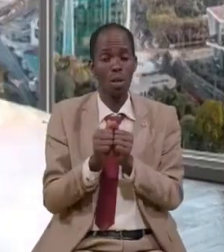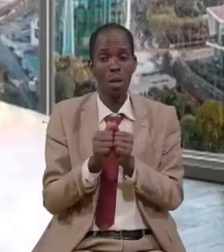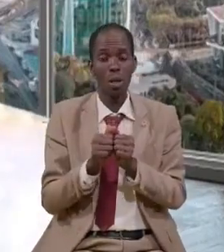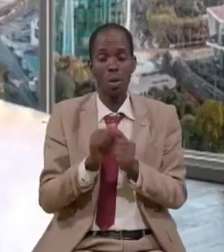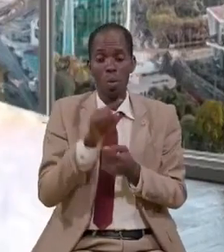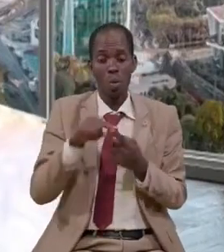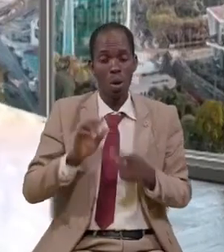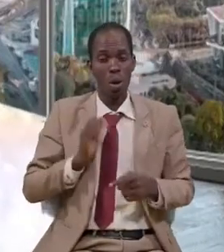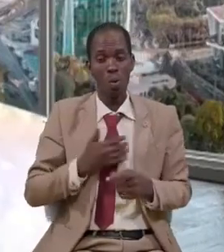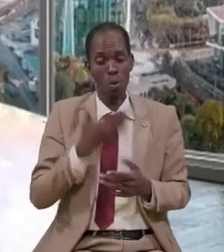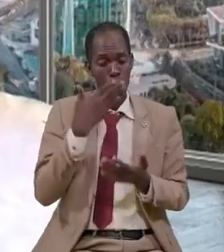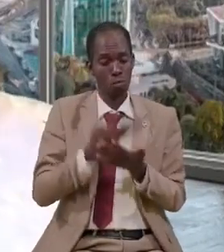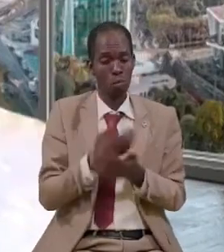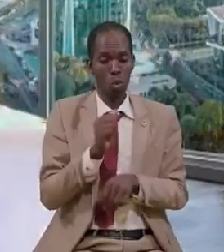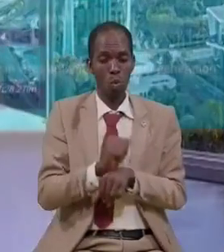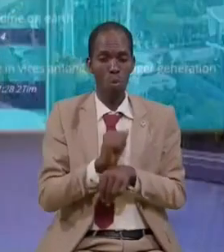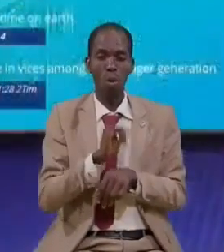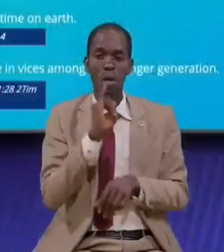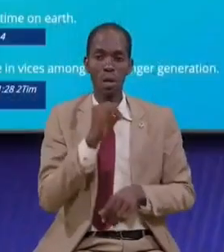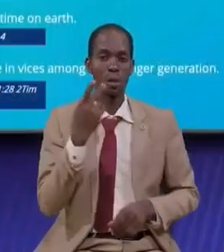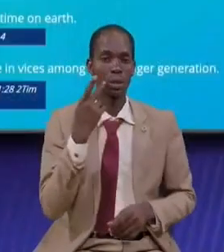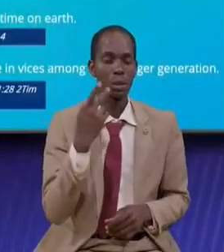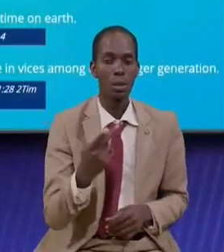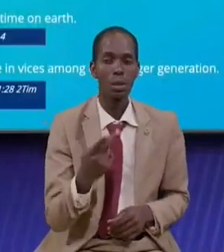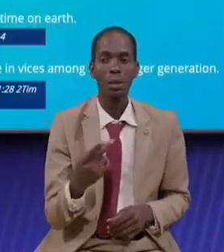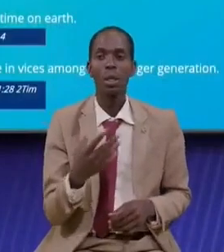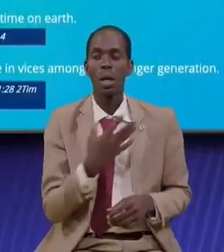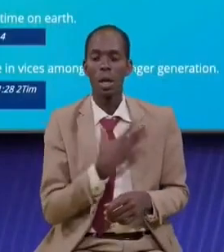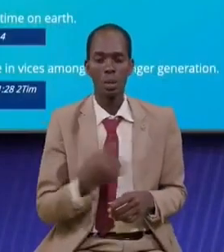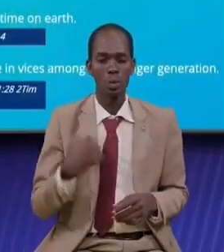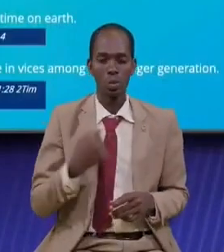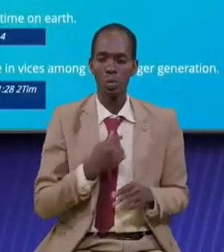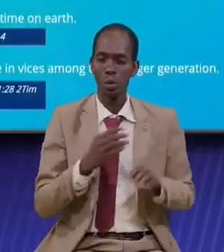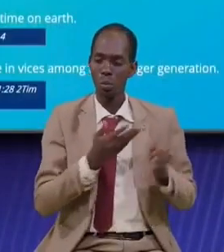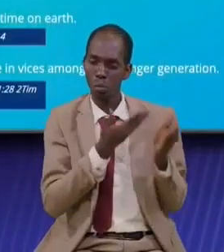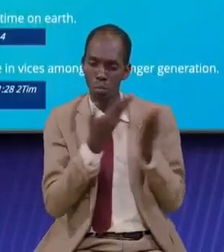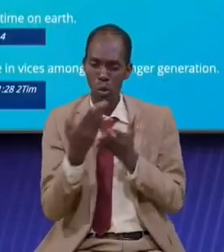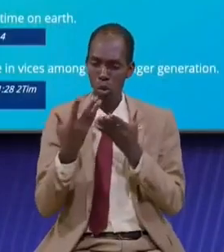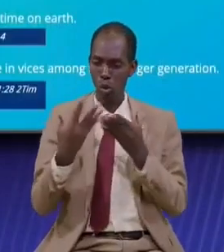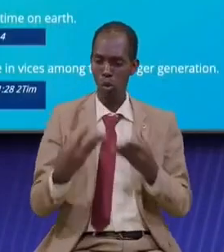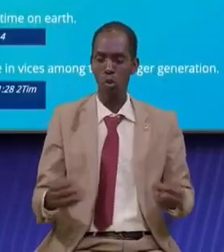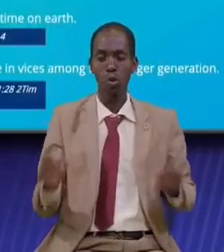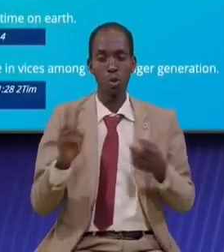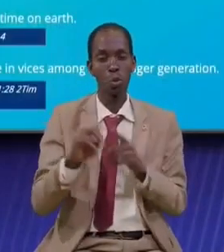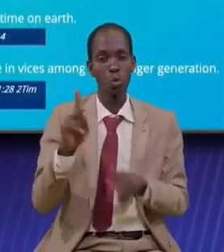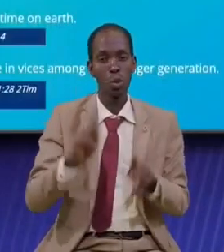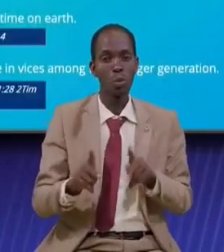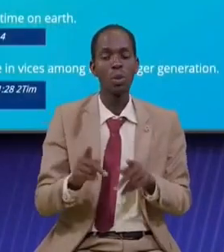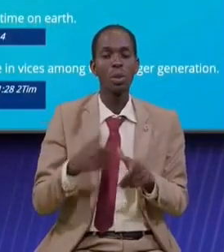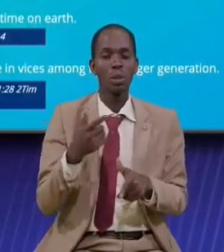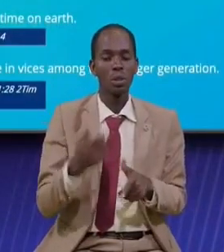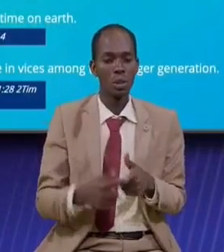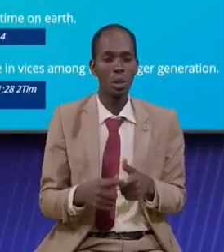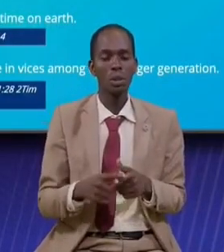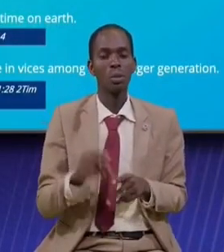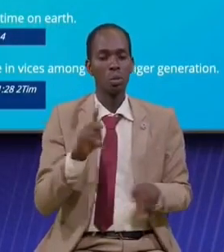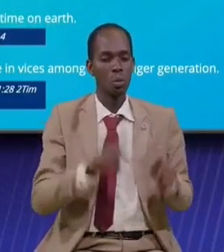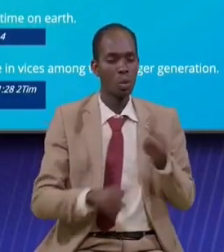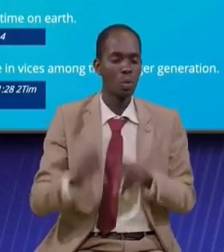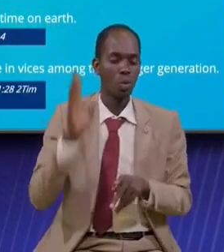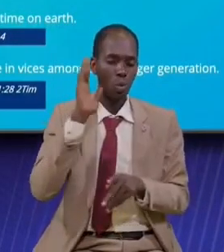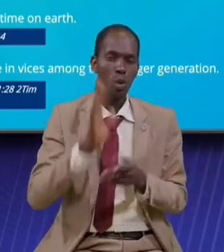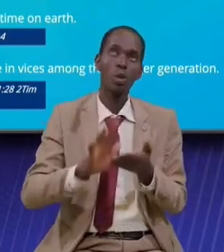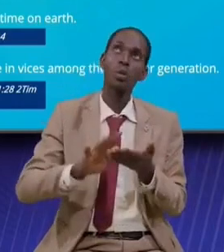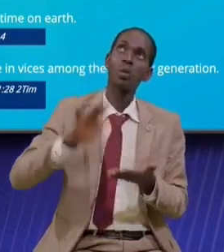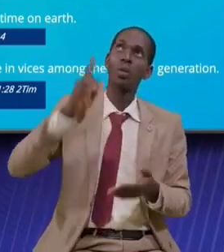our virtue come out and we're providing solution, men will glorify God. Men will worship the Lord. Praise the